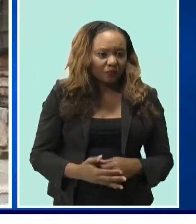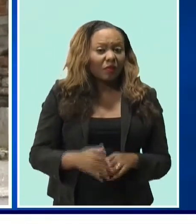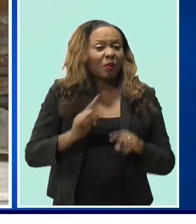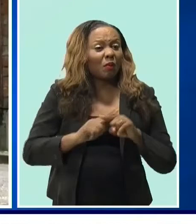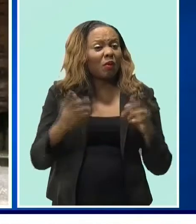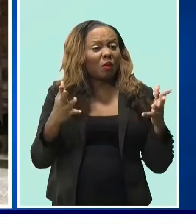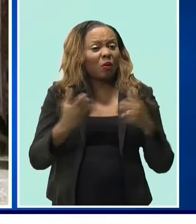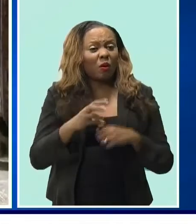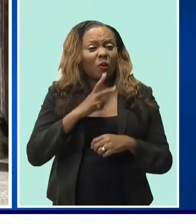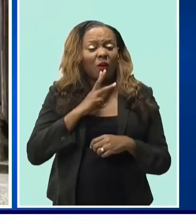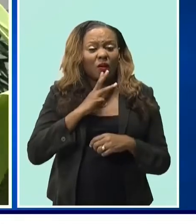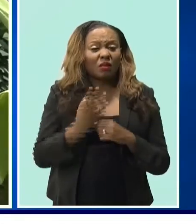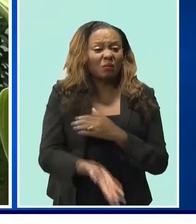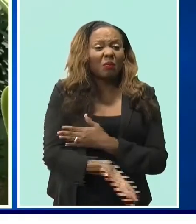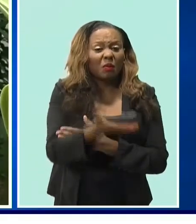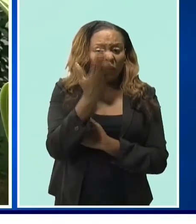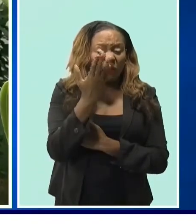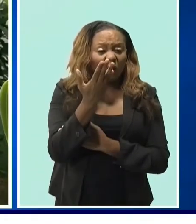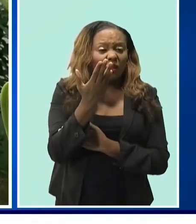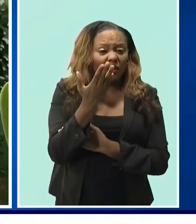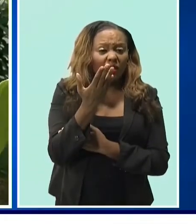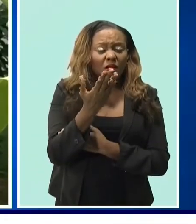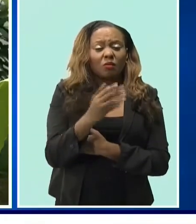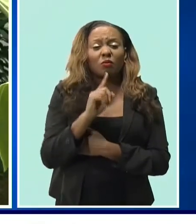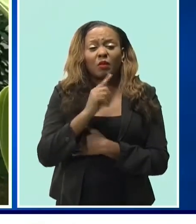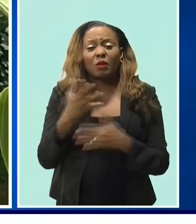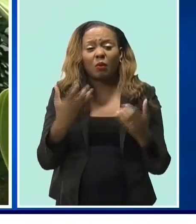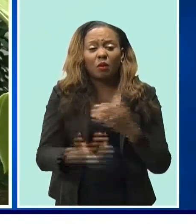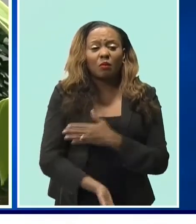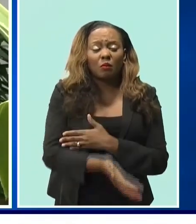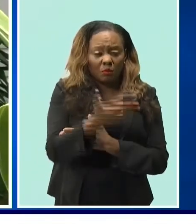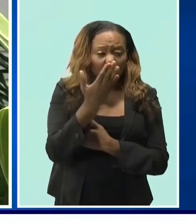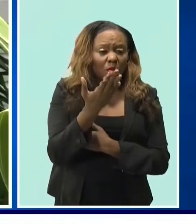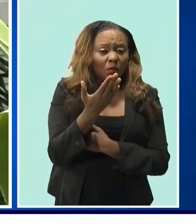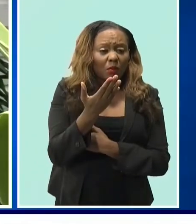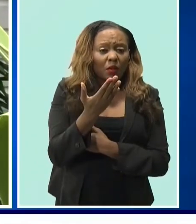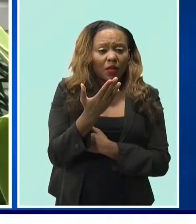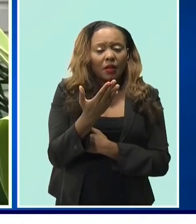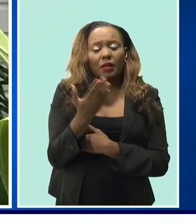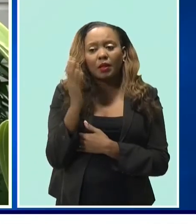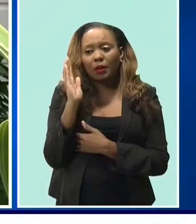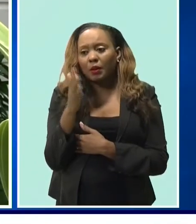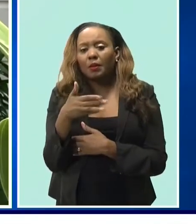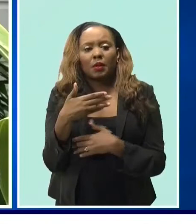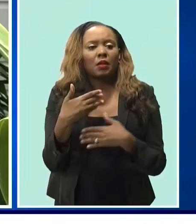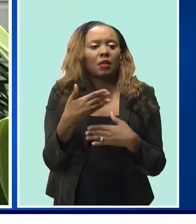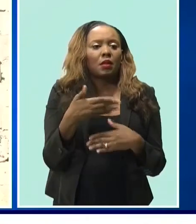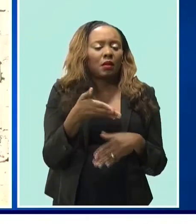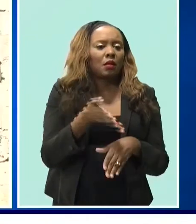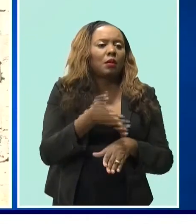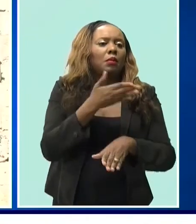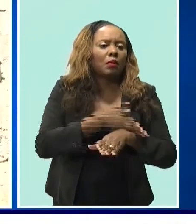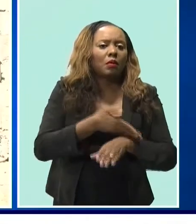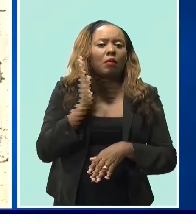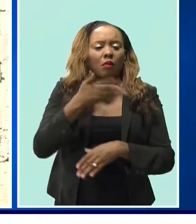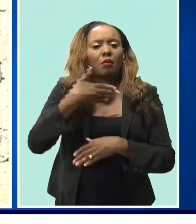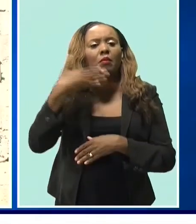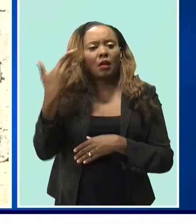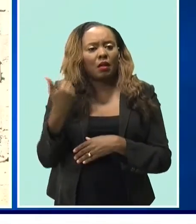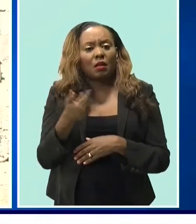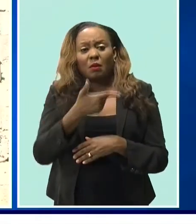morning running in Sherburne and the other communities in St. John, that would go a long way to alleviate the problems